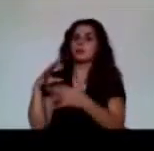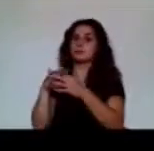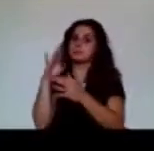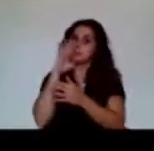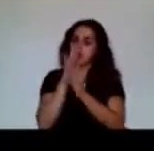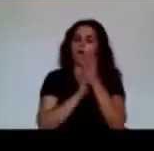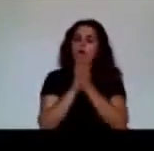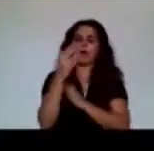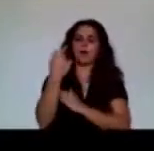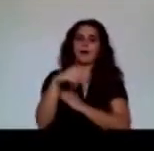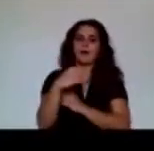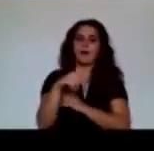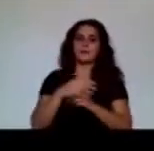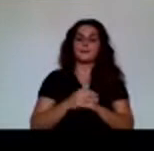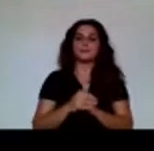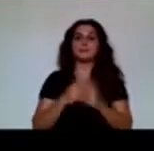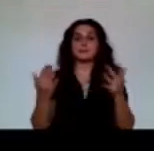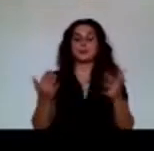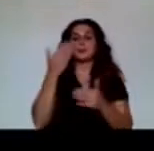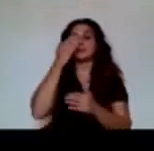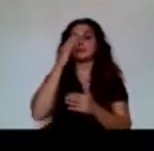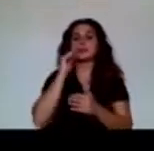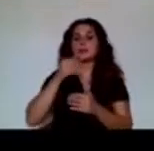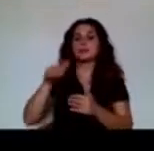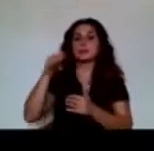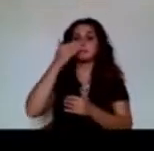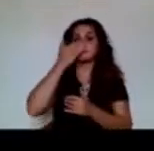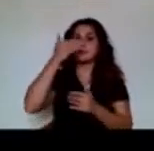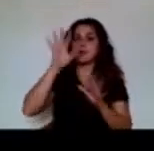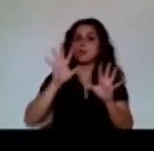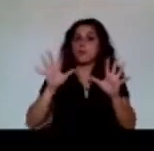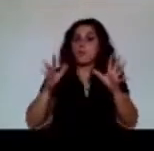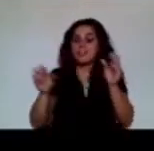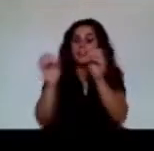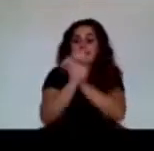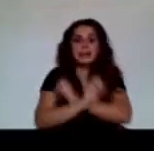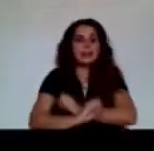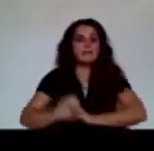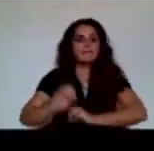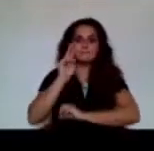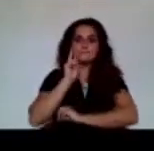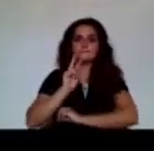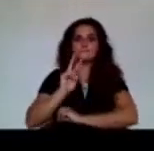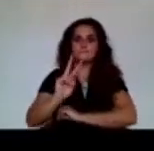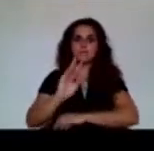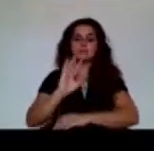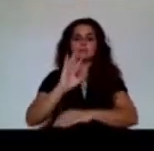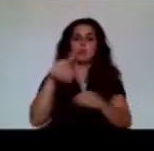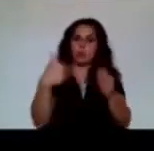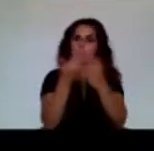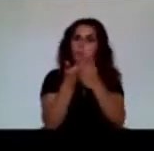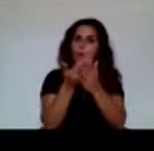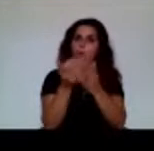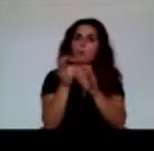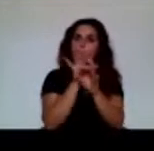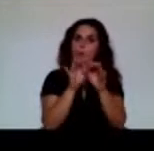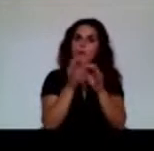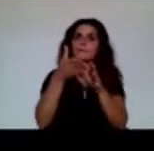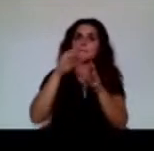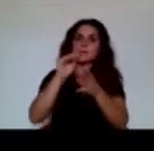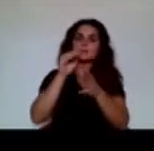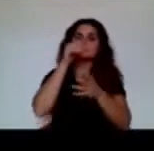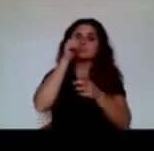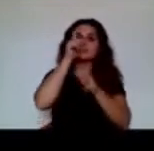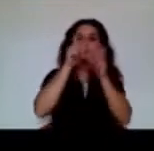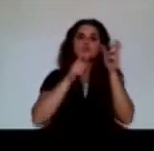opportunity. So older children, when no one is watching, they do assign more coins to the white target